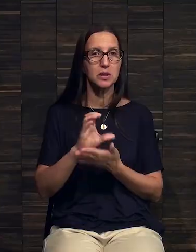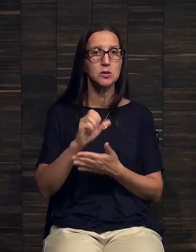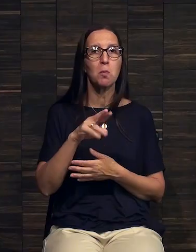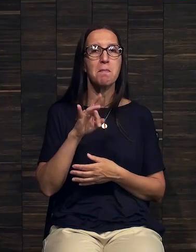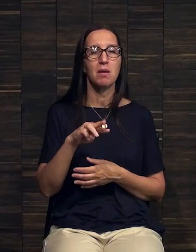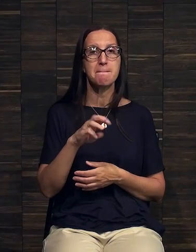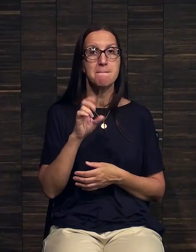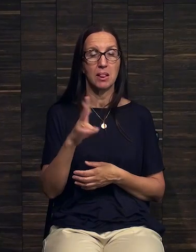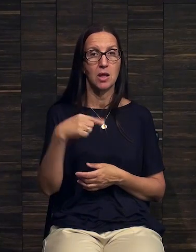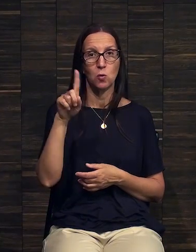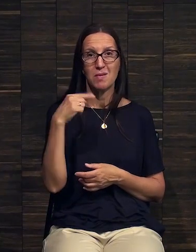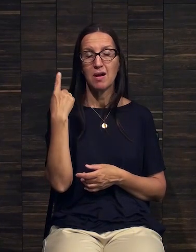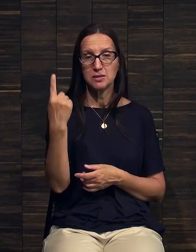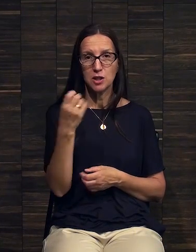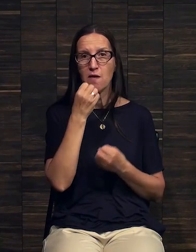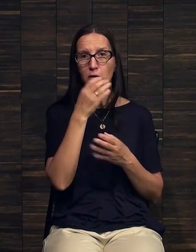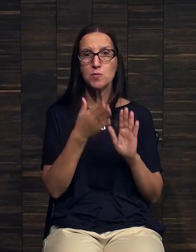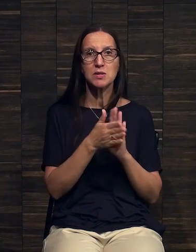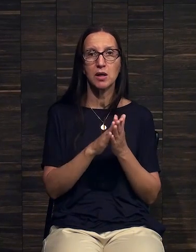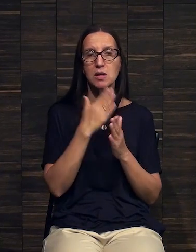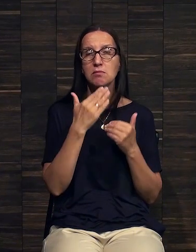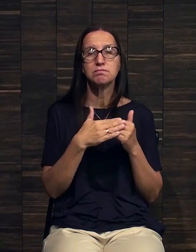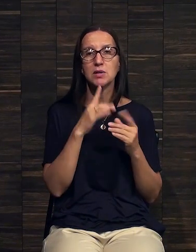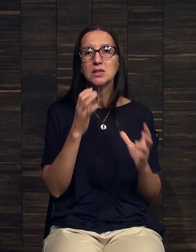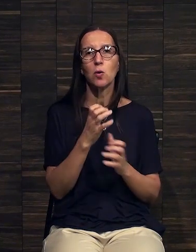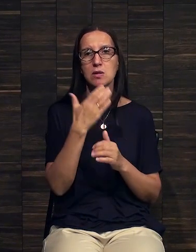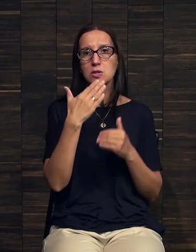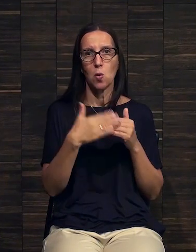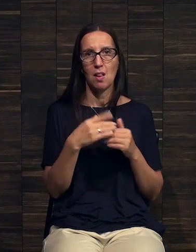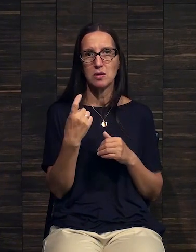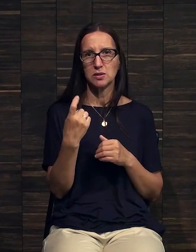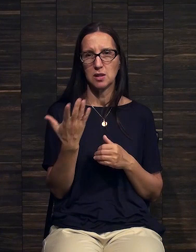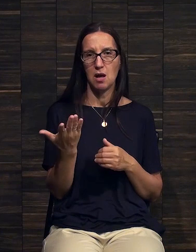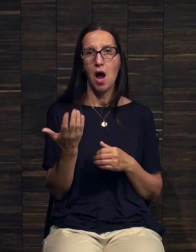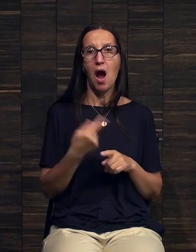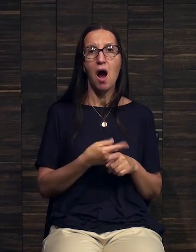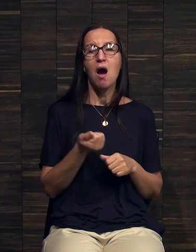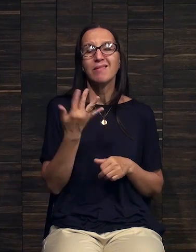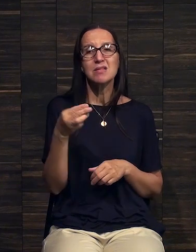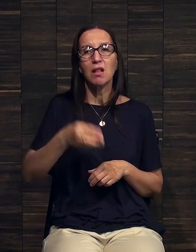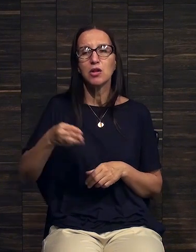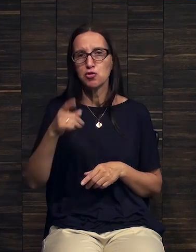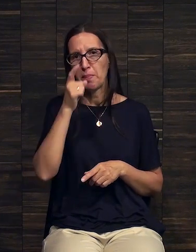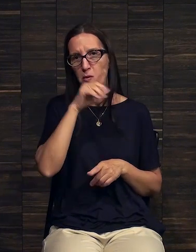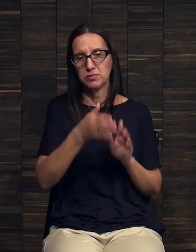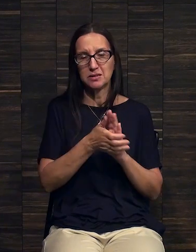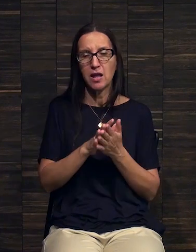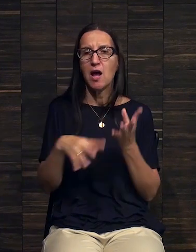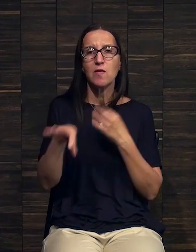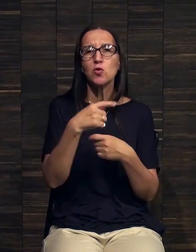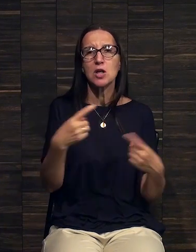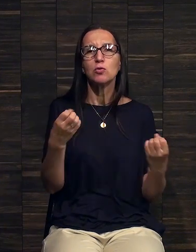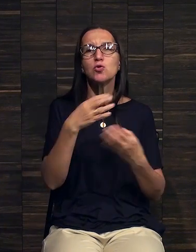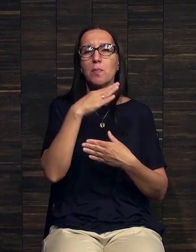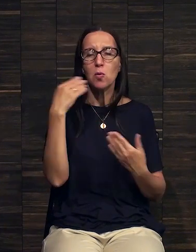copies of Superman 1. Now we have only 100 in a good shape, and several thousands